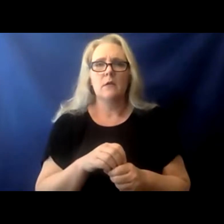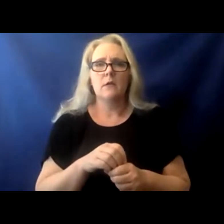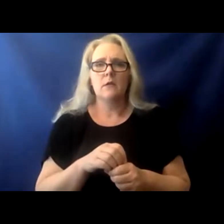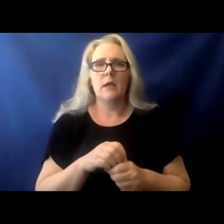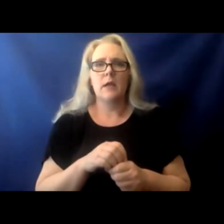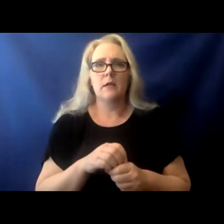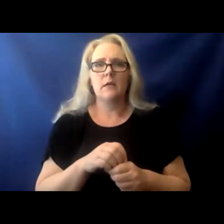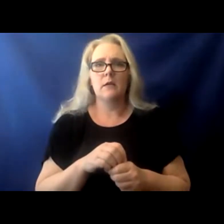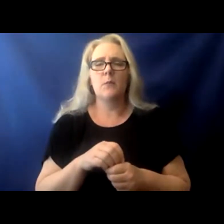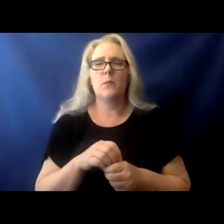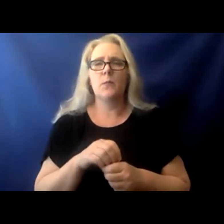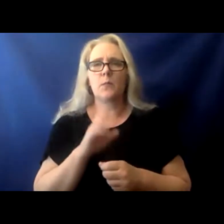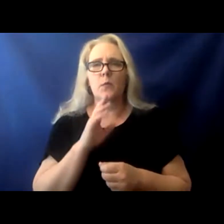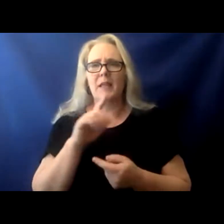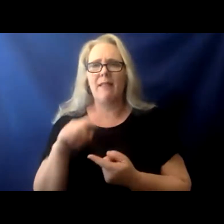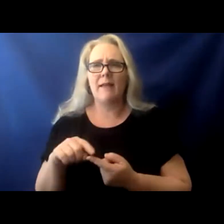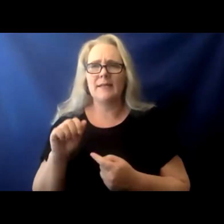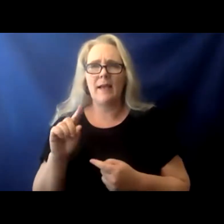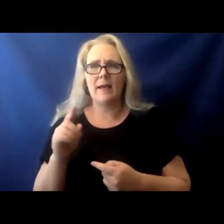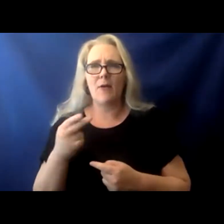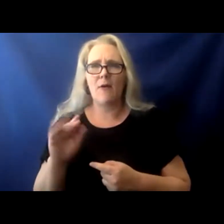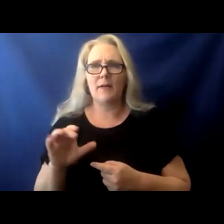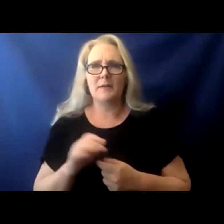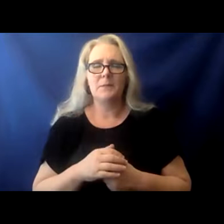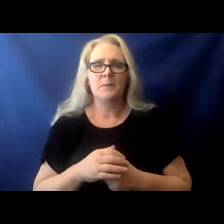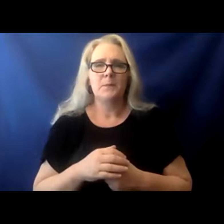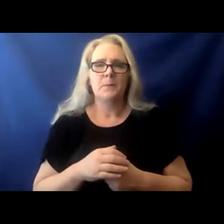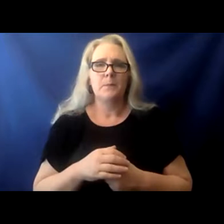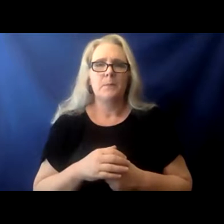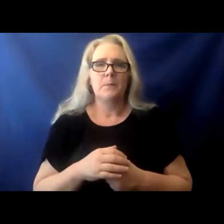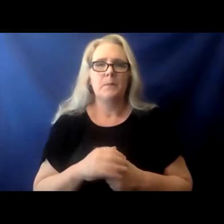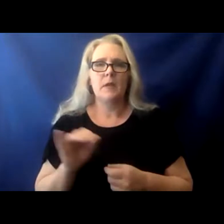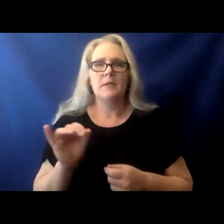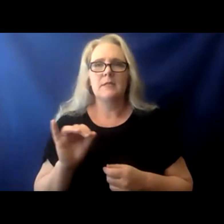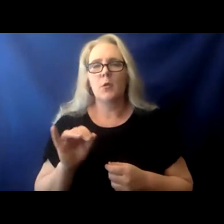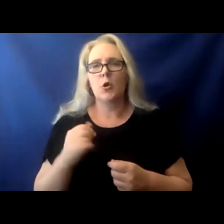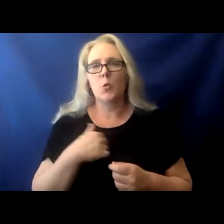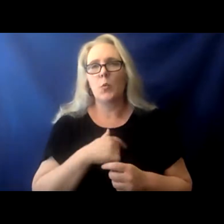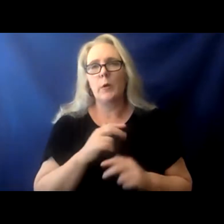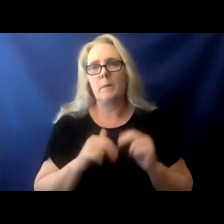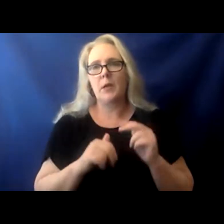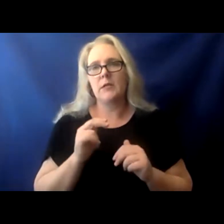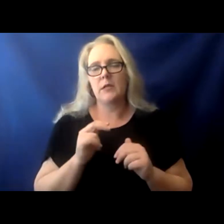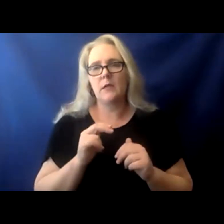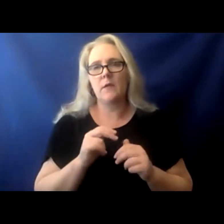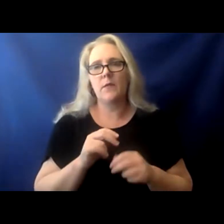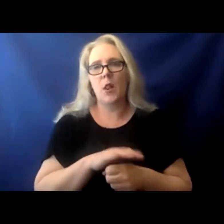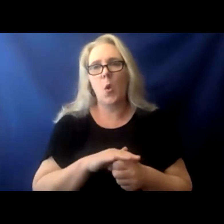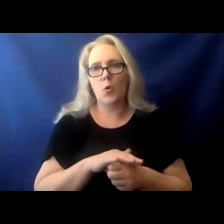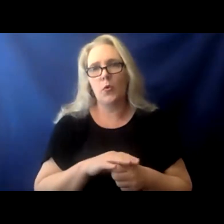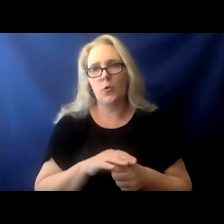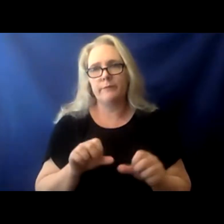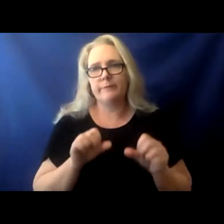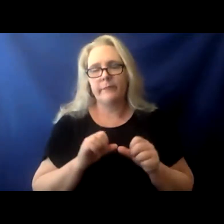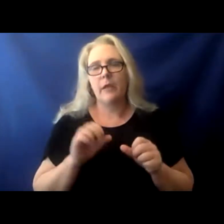less ad hoc. That's the opposite of ad hoc. And I think we have a similar, we're building it in process, the local jurisdiction. Amanda currently is saying